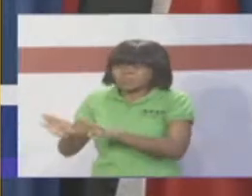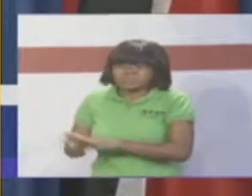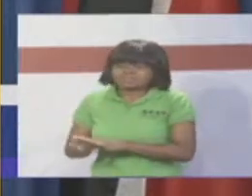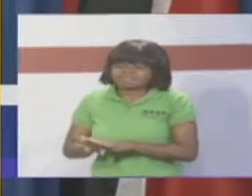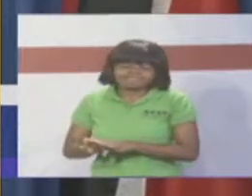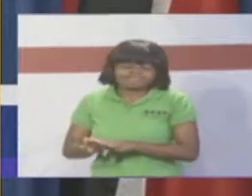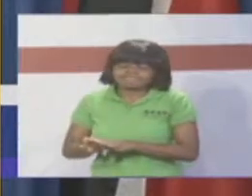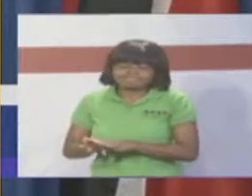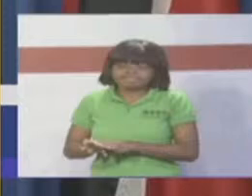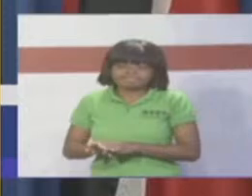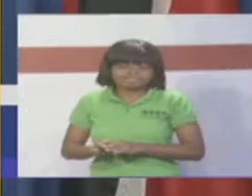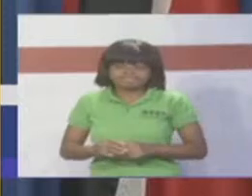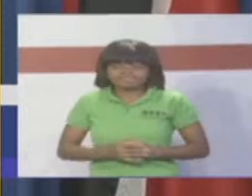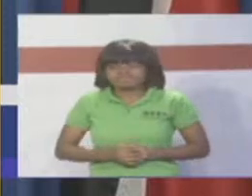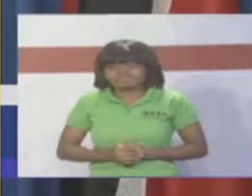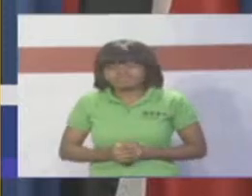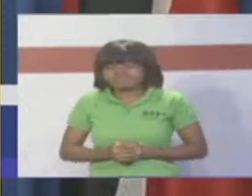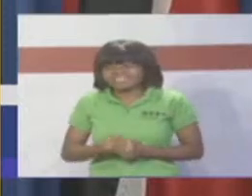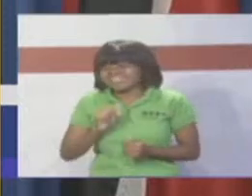for responsible conduct,